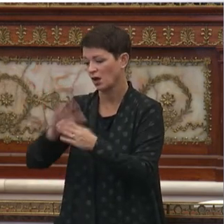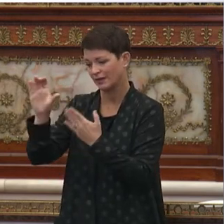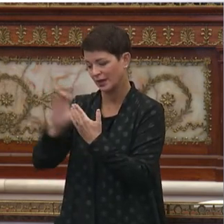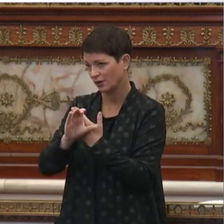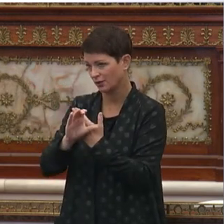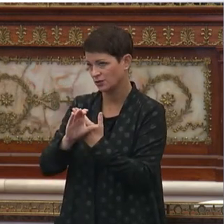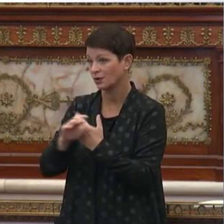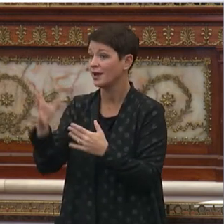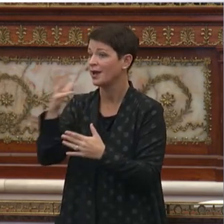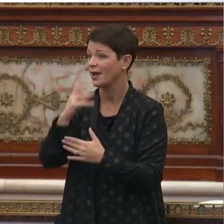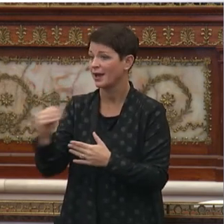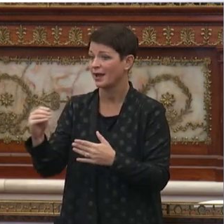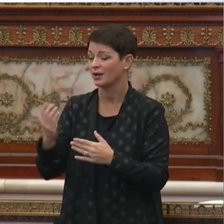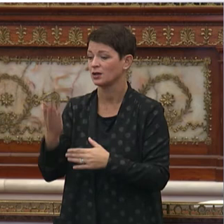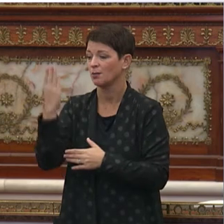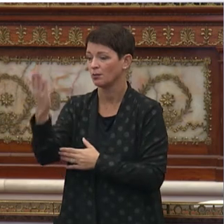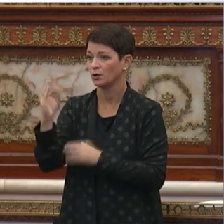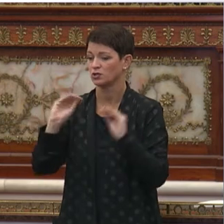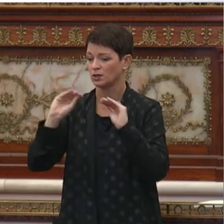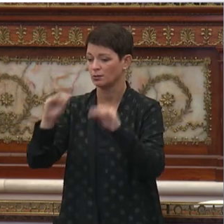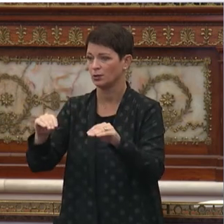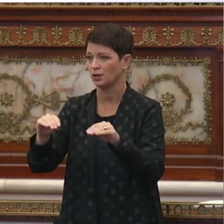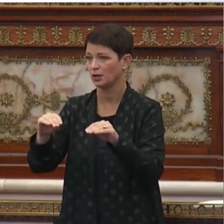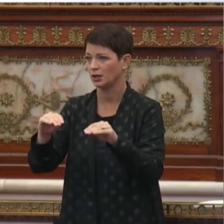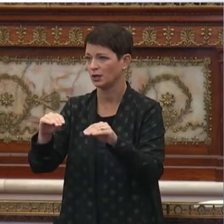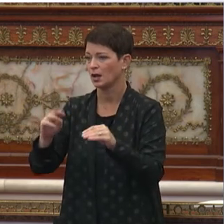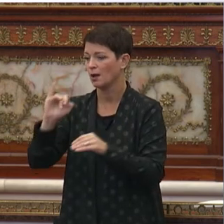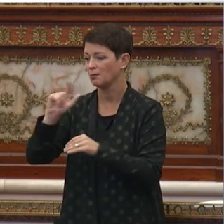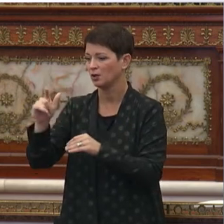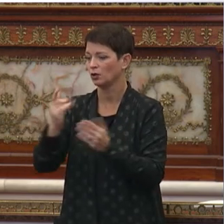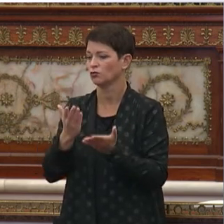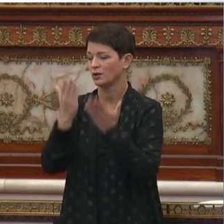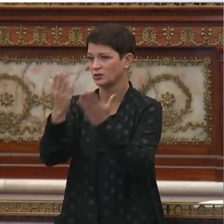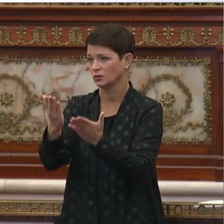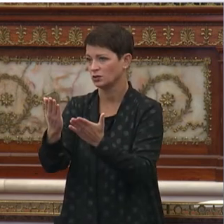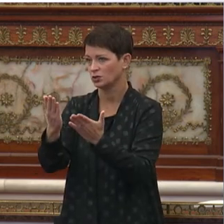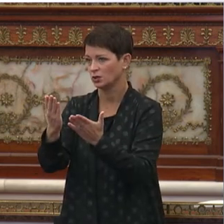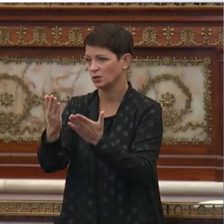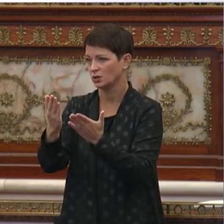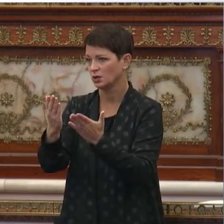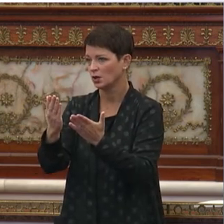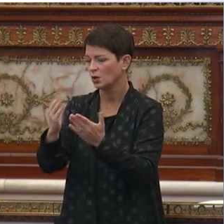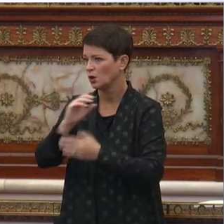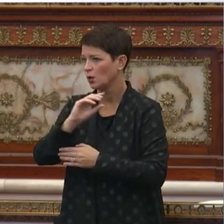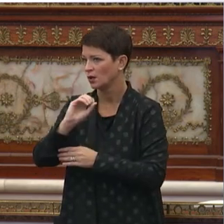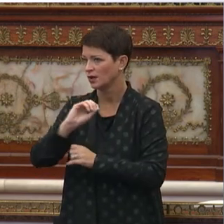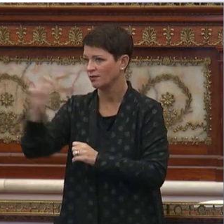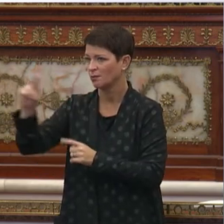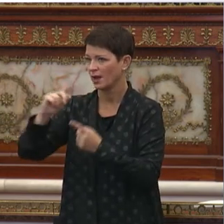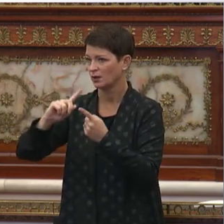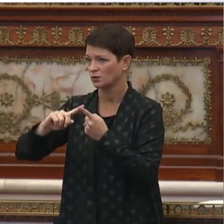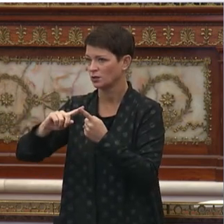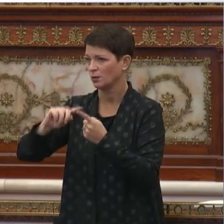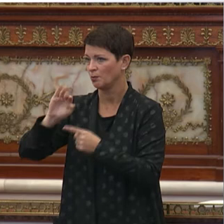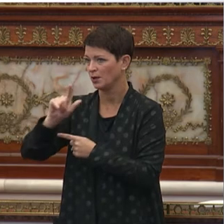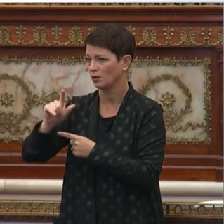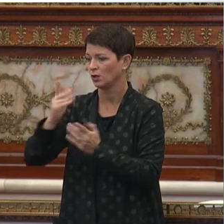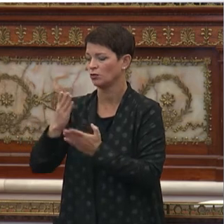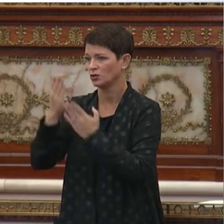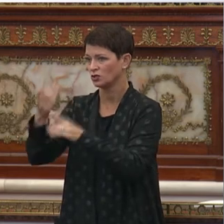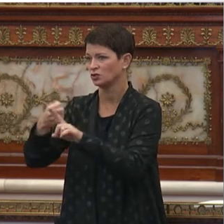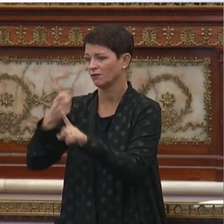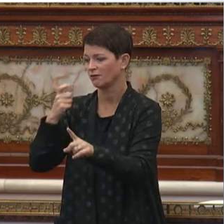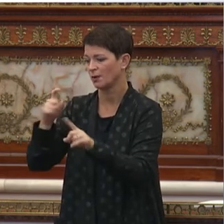calendar, and a motion placing a bill or resolution on or returning a bill or resolution from